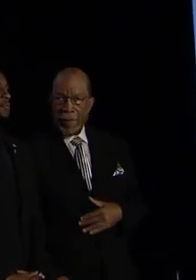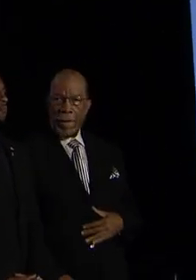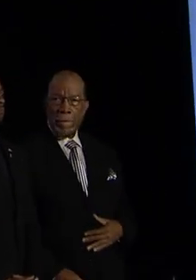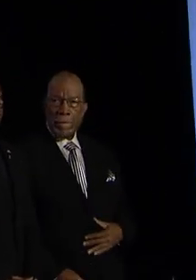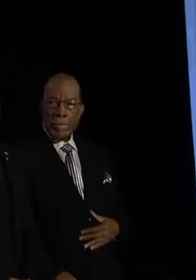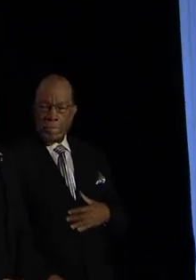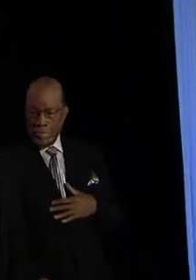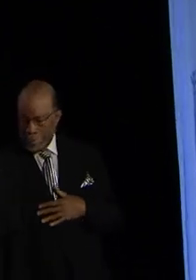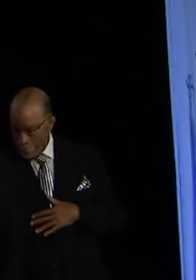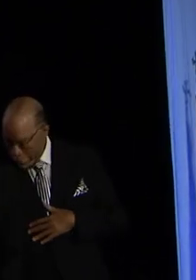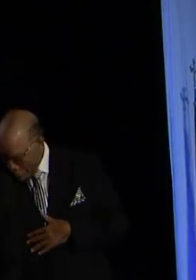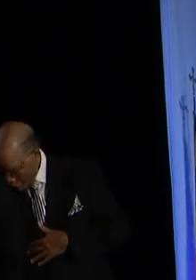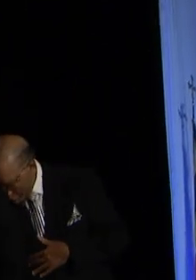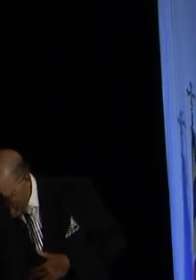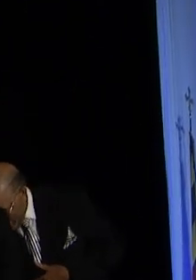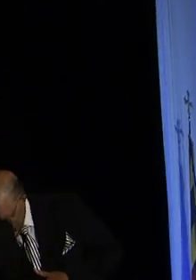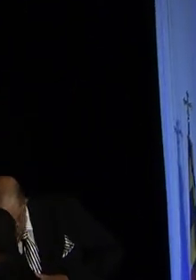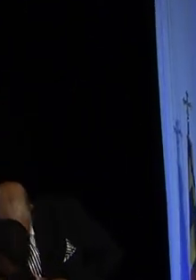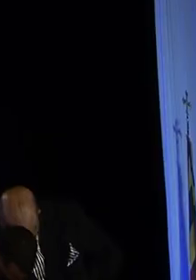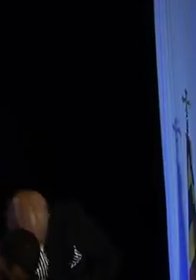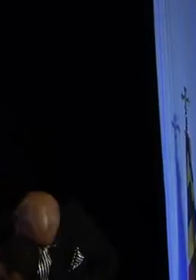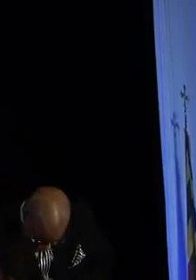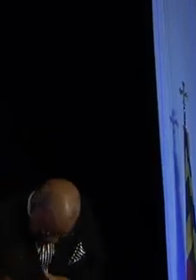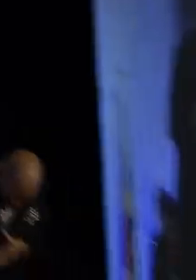Thank you. You may be seated.